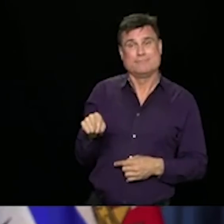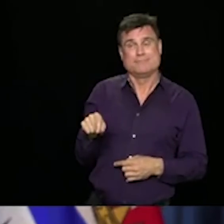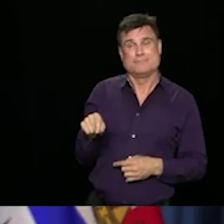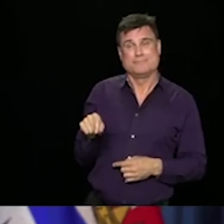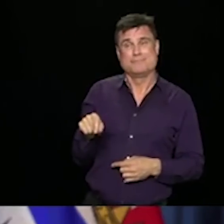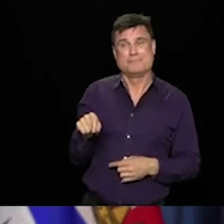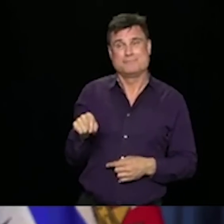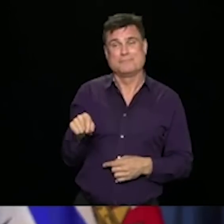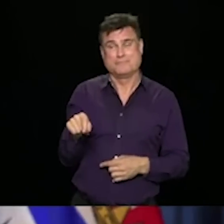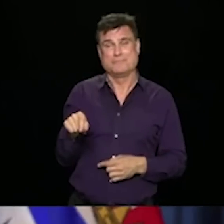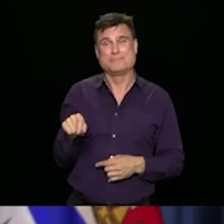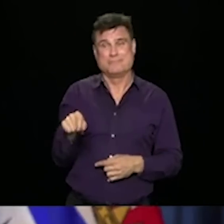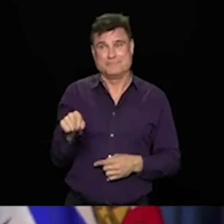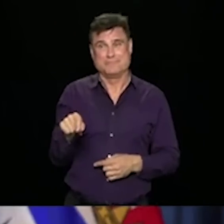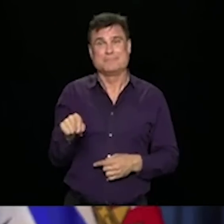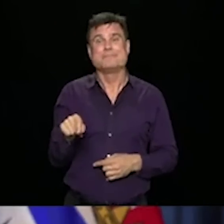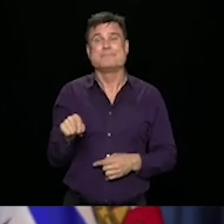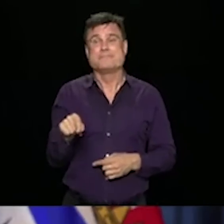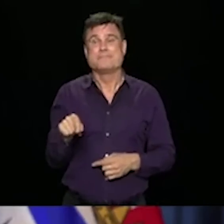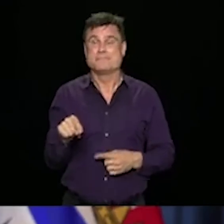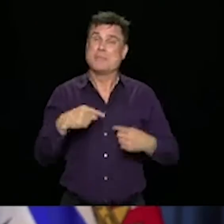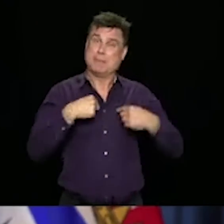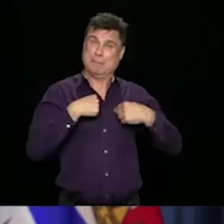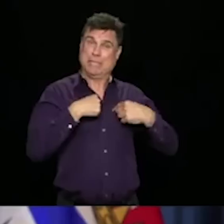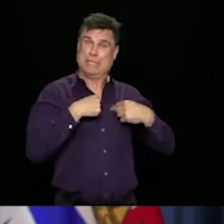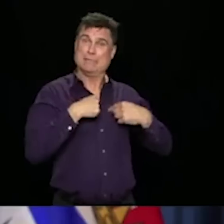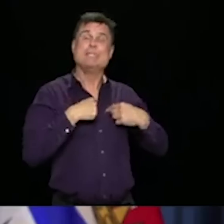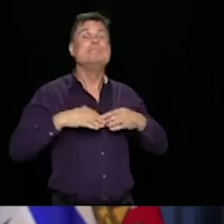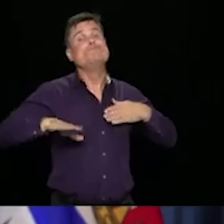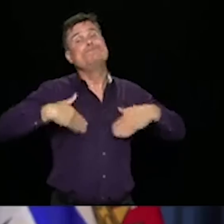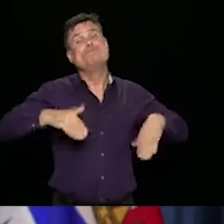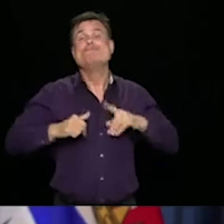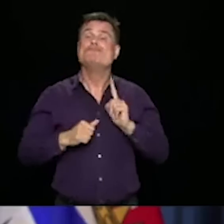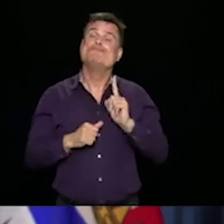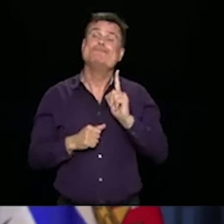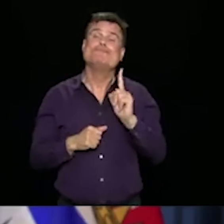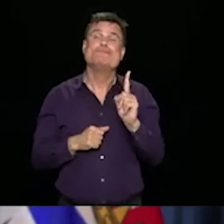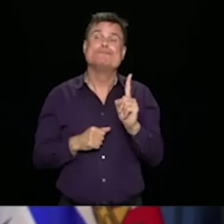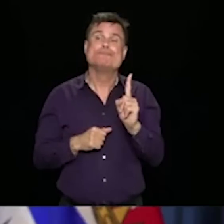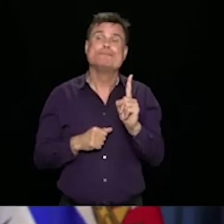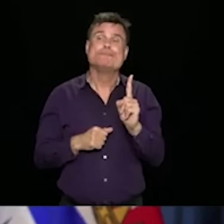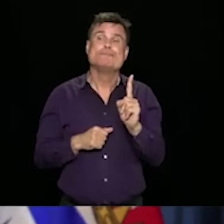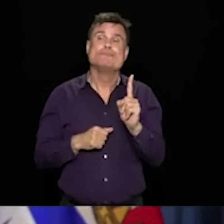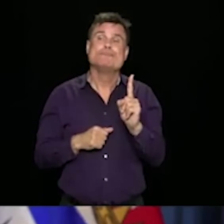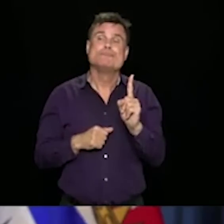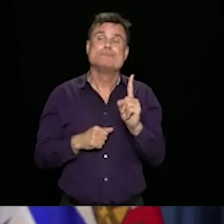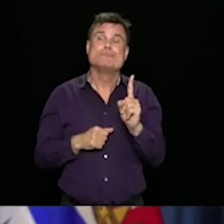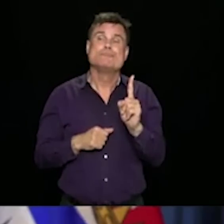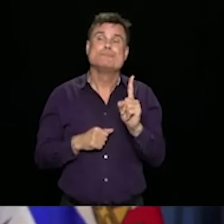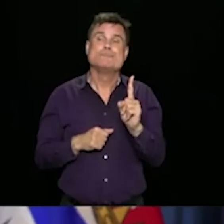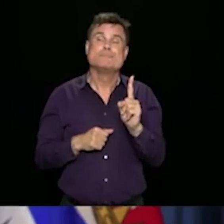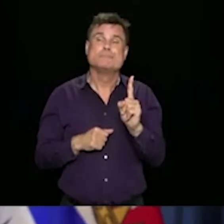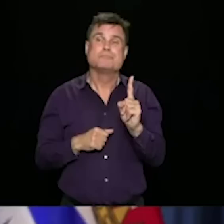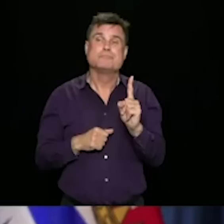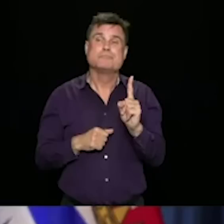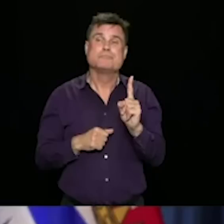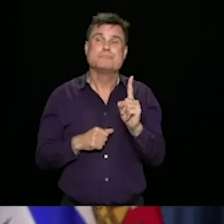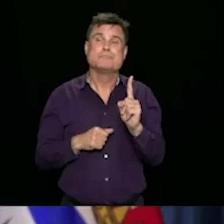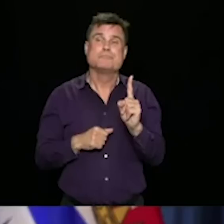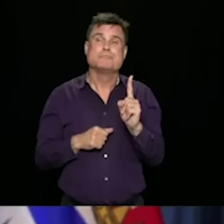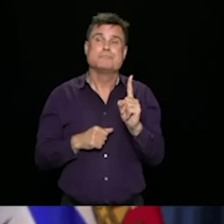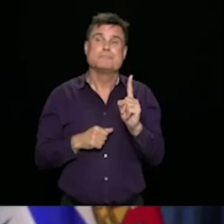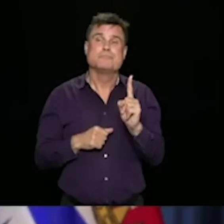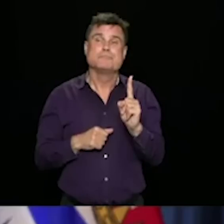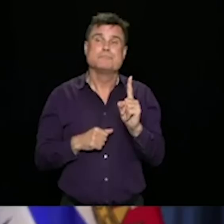ago. As we went by, the family recognized him. We came up to their window and they gave a concert. So I think what we're seeing is, and what